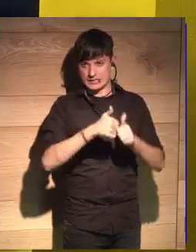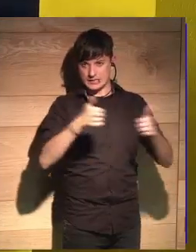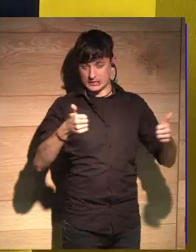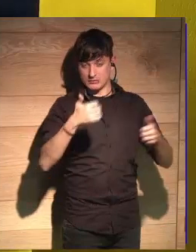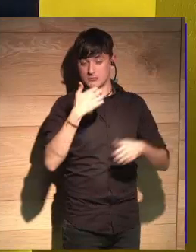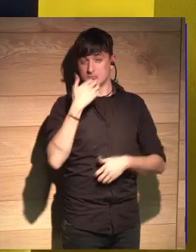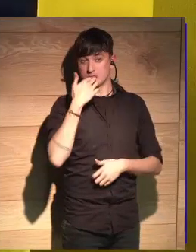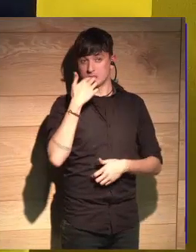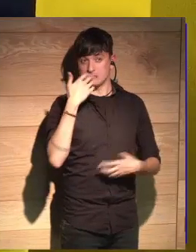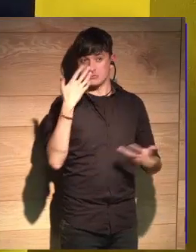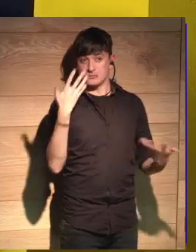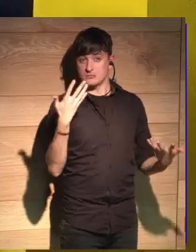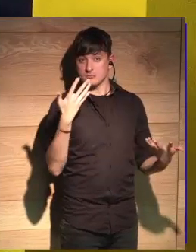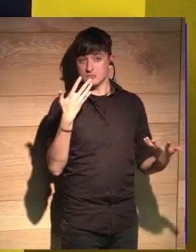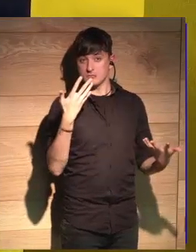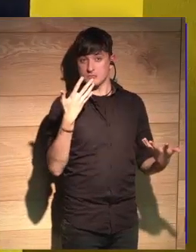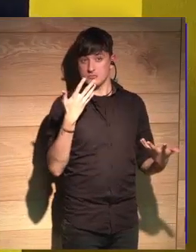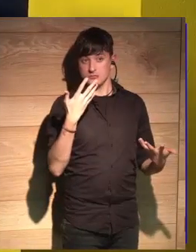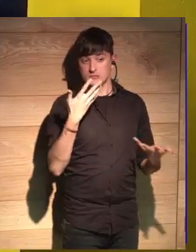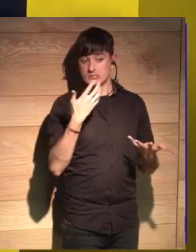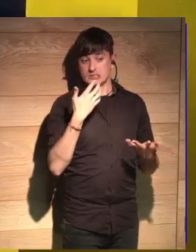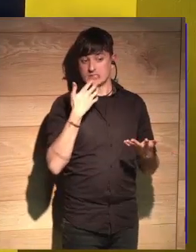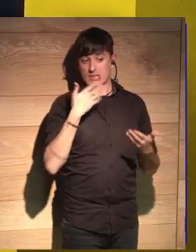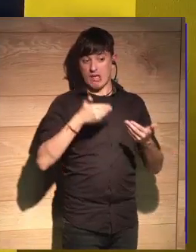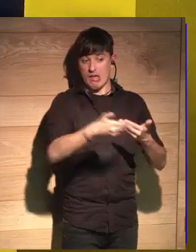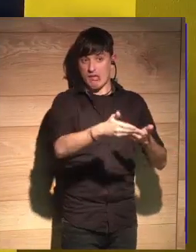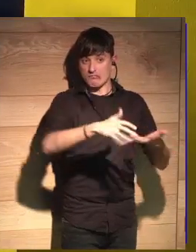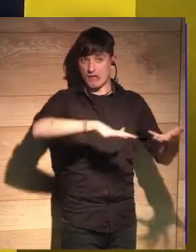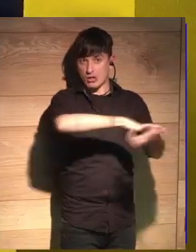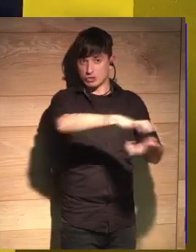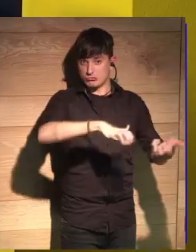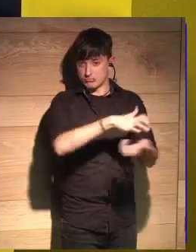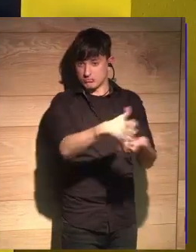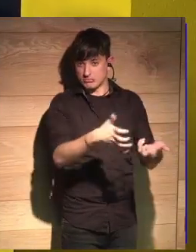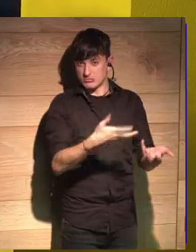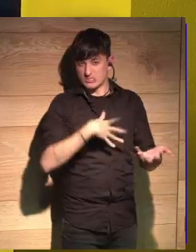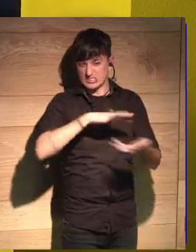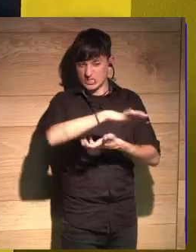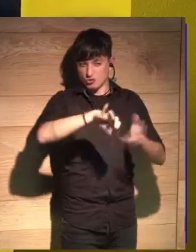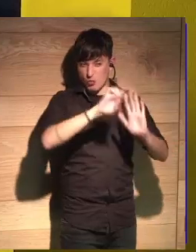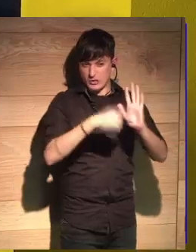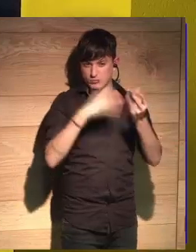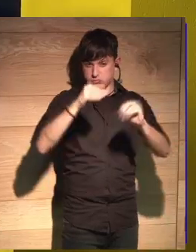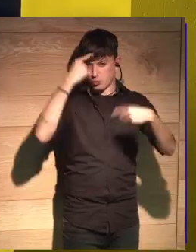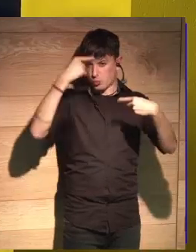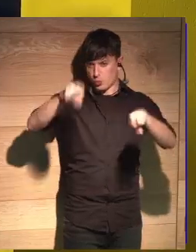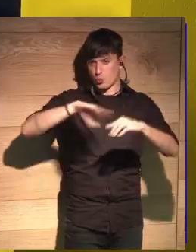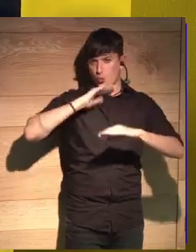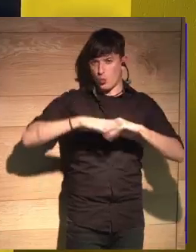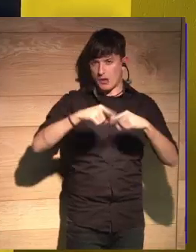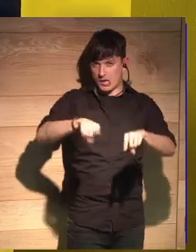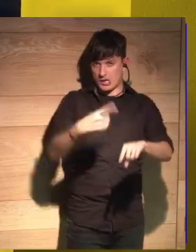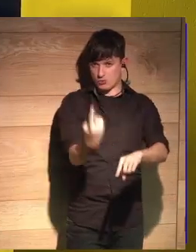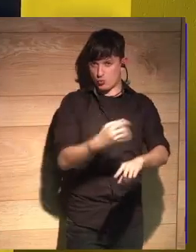end up in a mess, it's going to be a mess entirely of their own making because of how they voted. In Spain, you've had